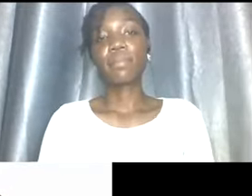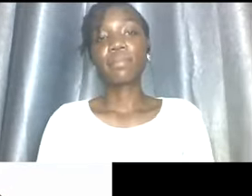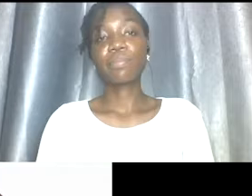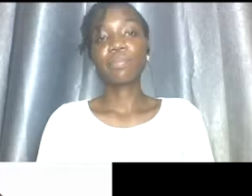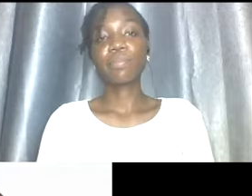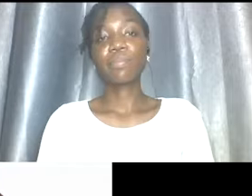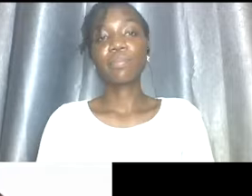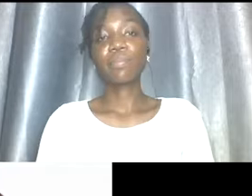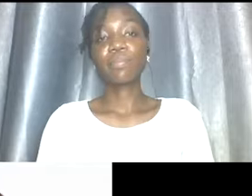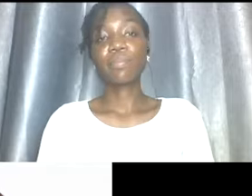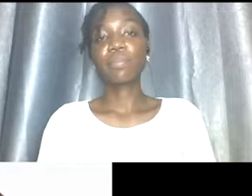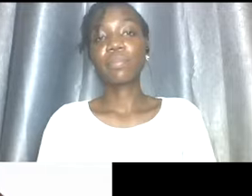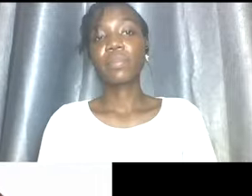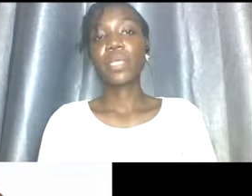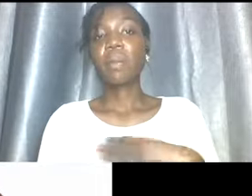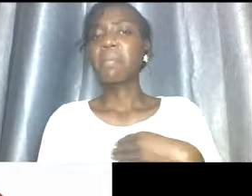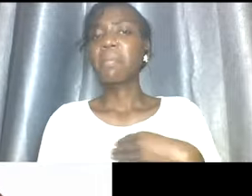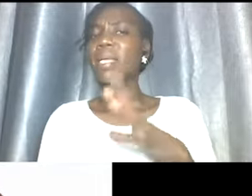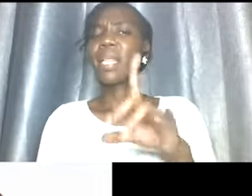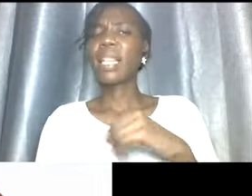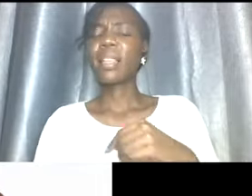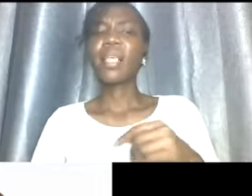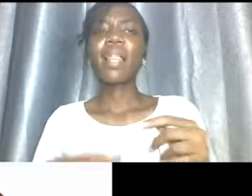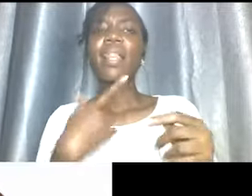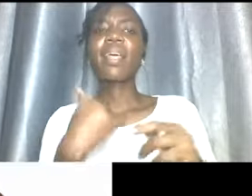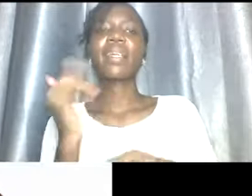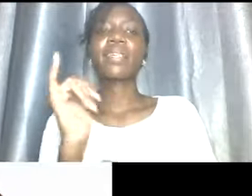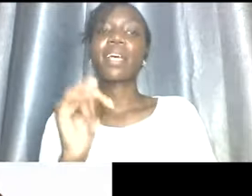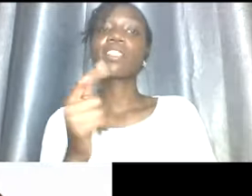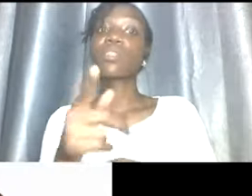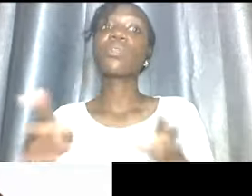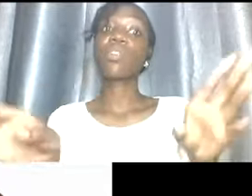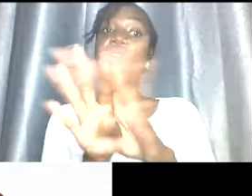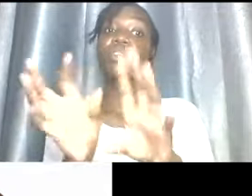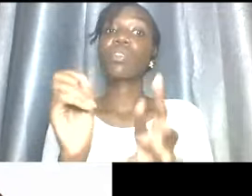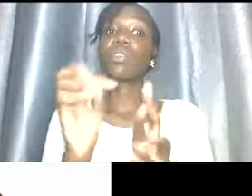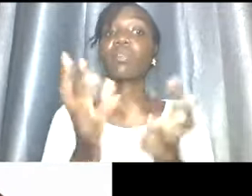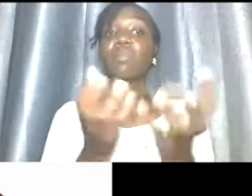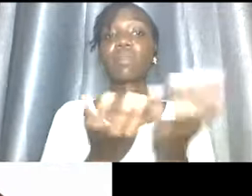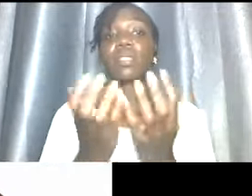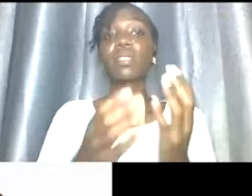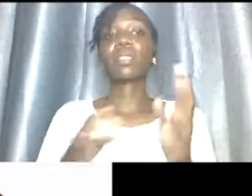I like that one. You either shut down or the business will shut you down itself. And